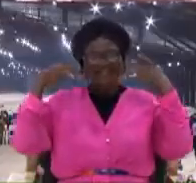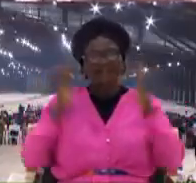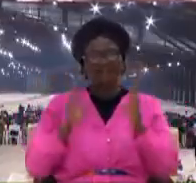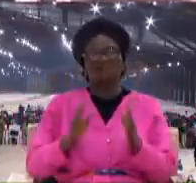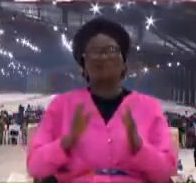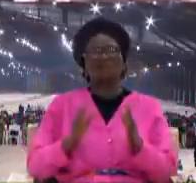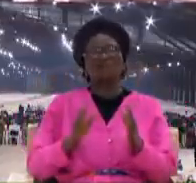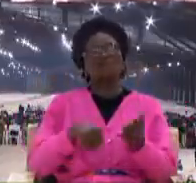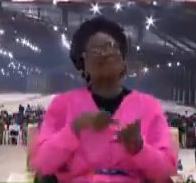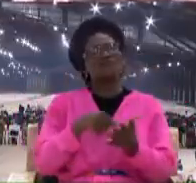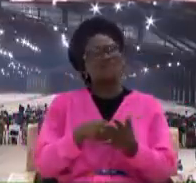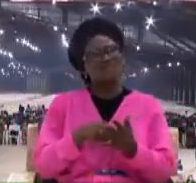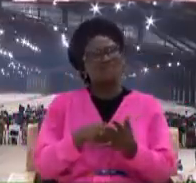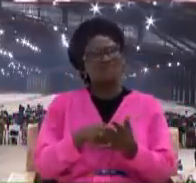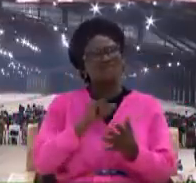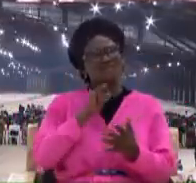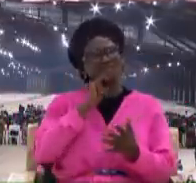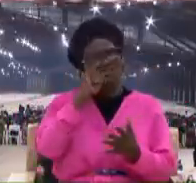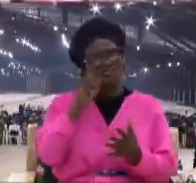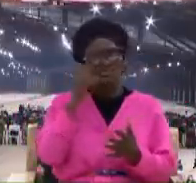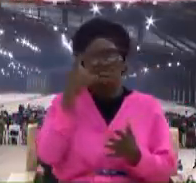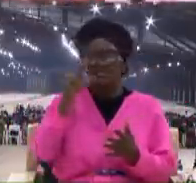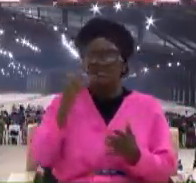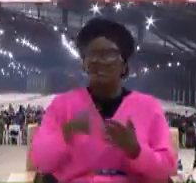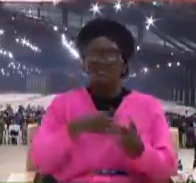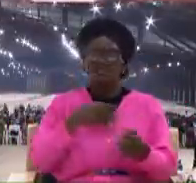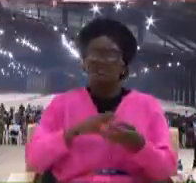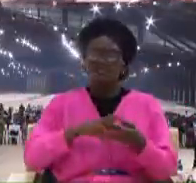This is a story you know very well.